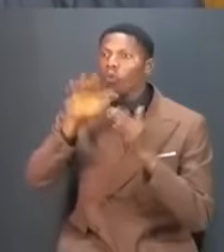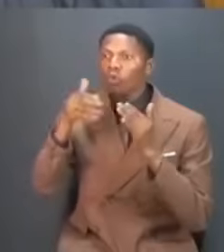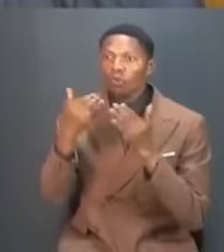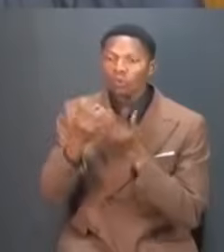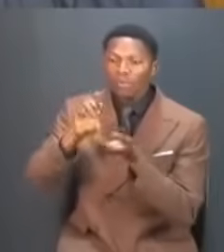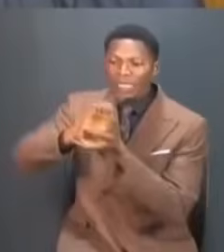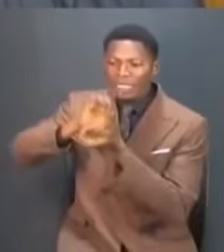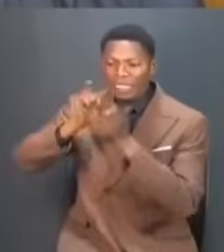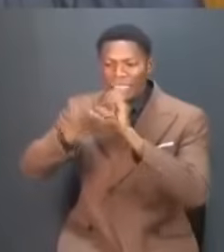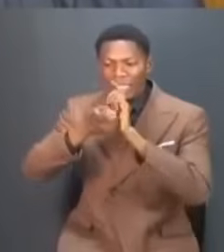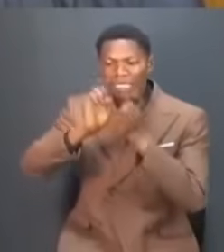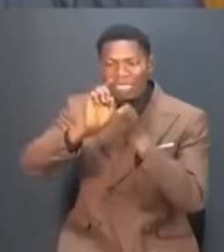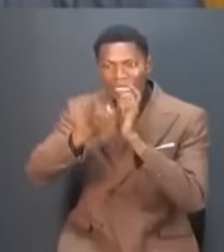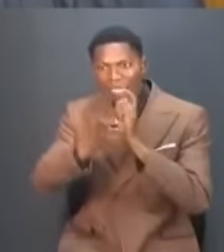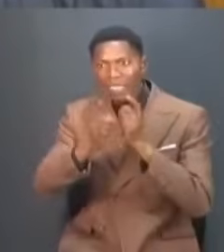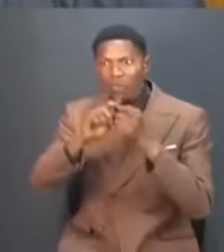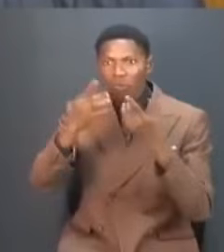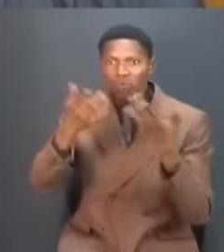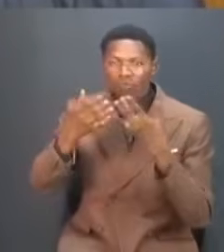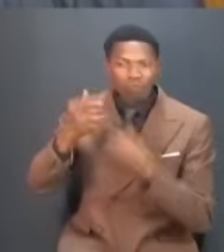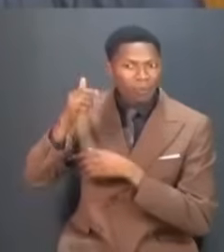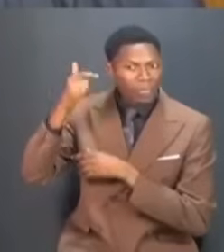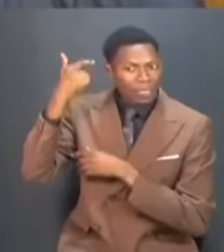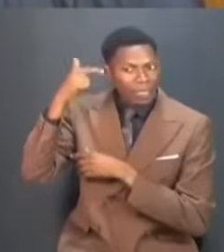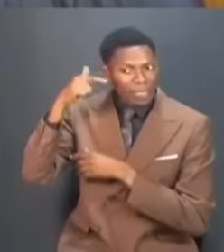into mining